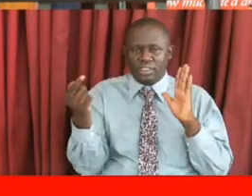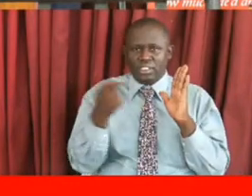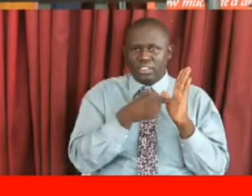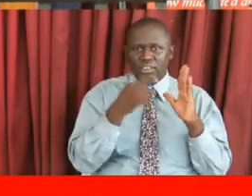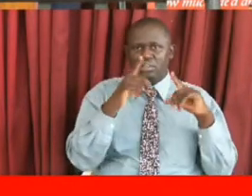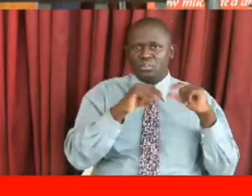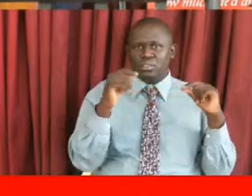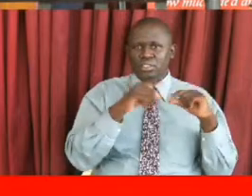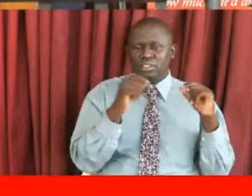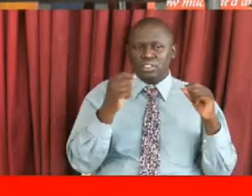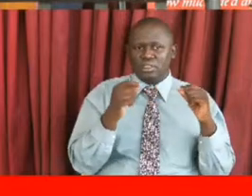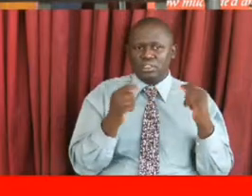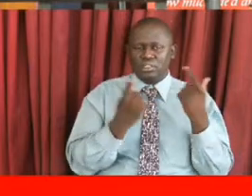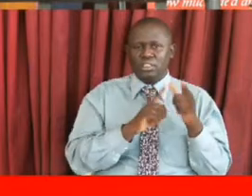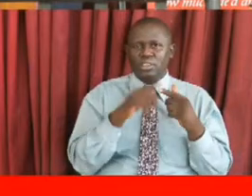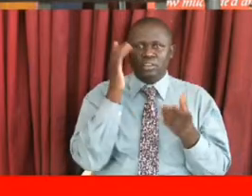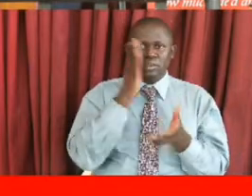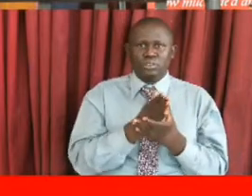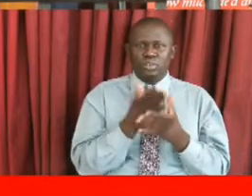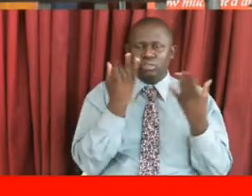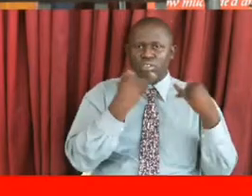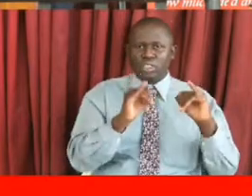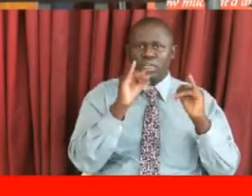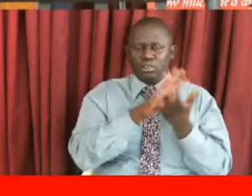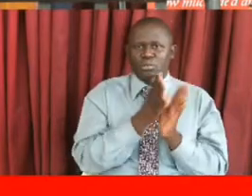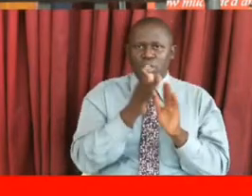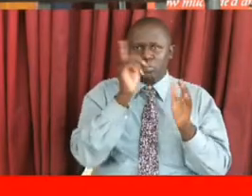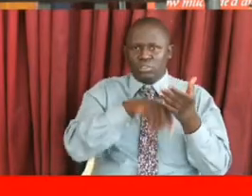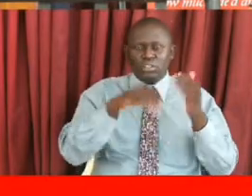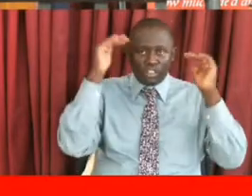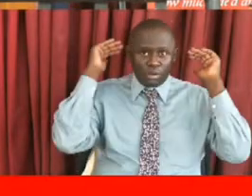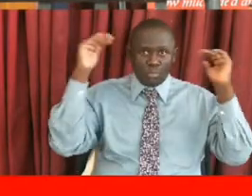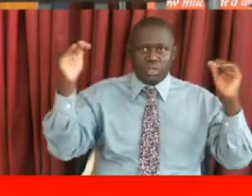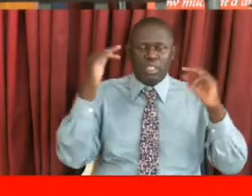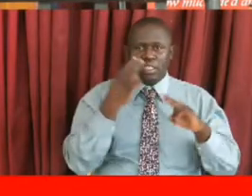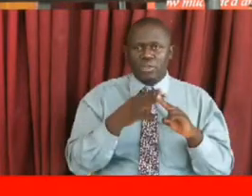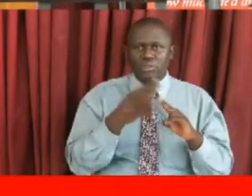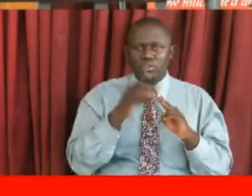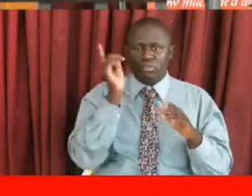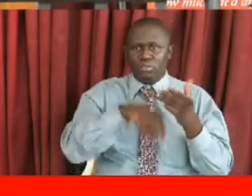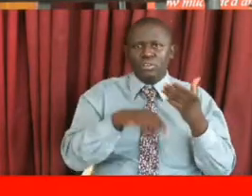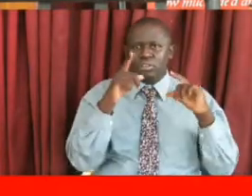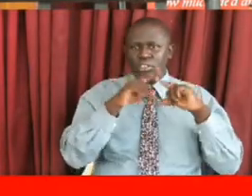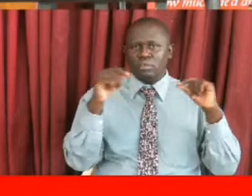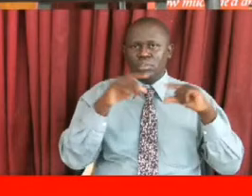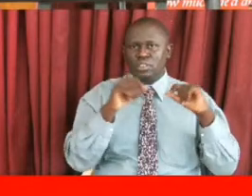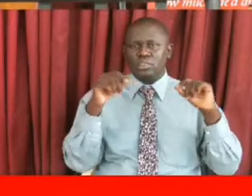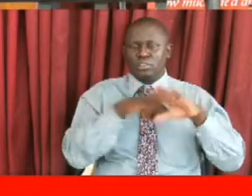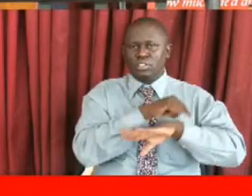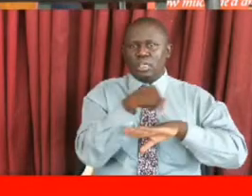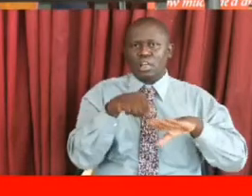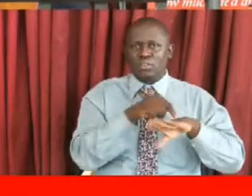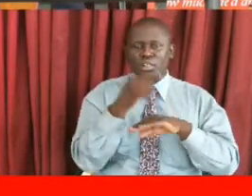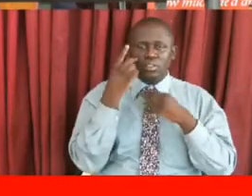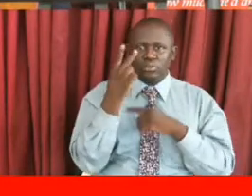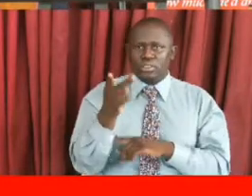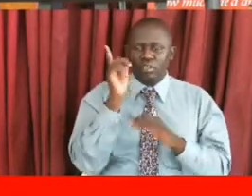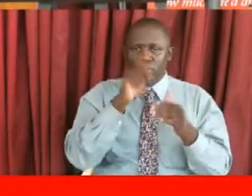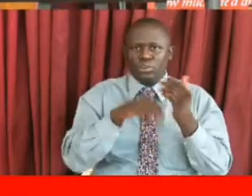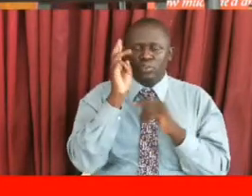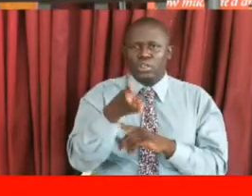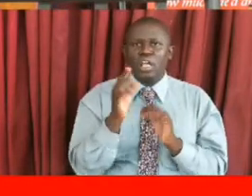message of to become a big name in the message of the you will see what will